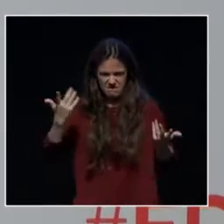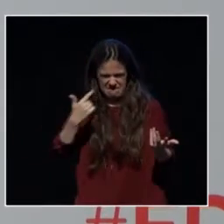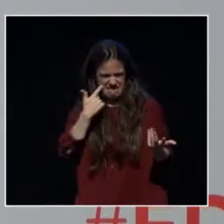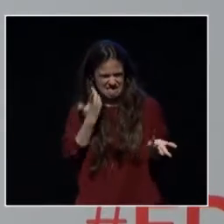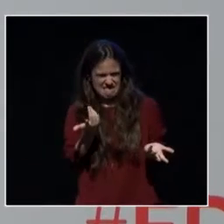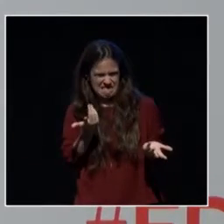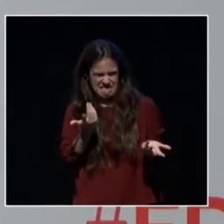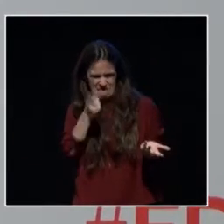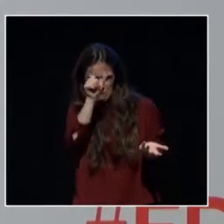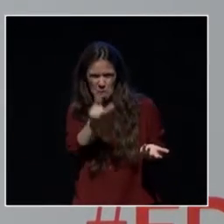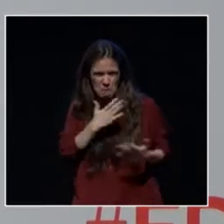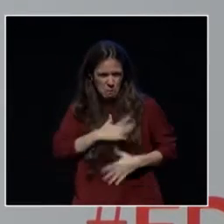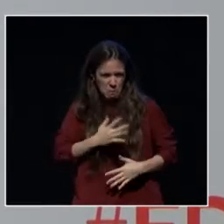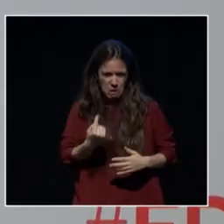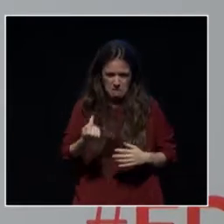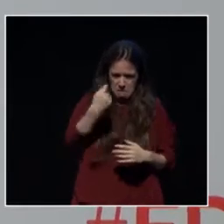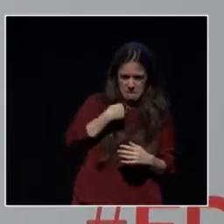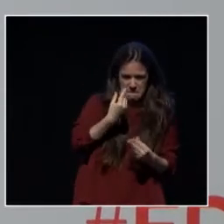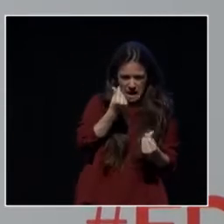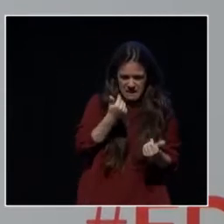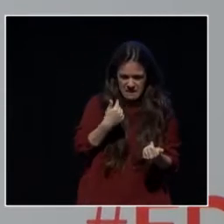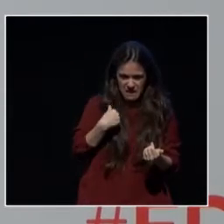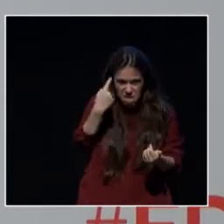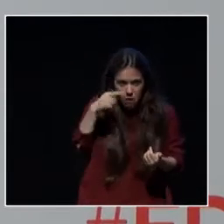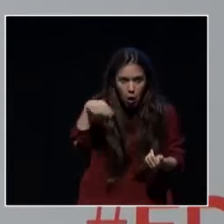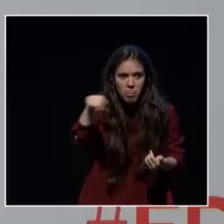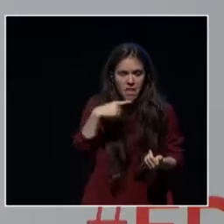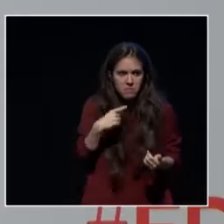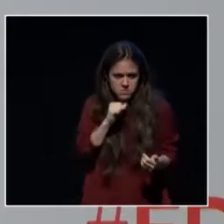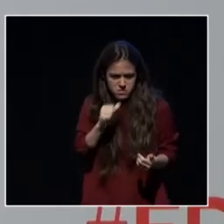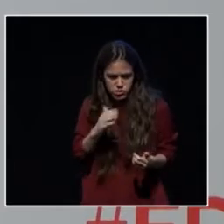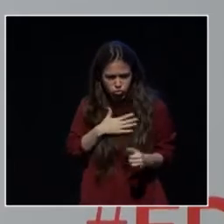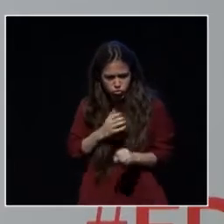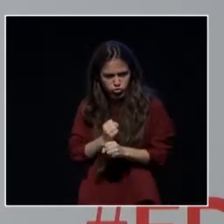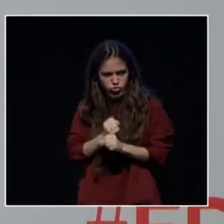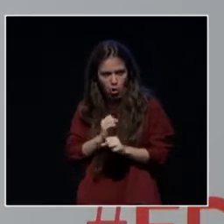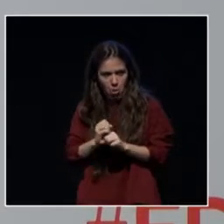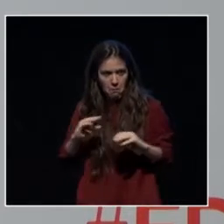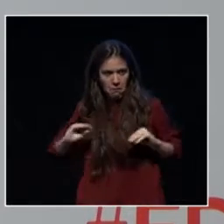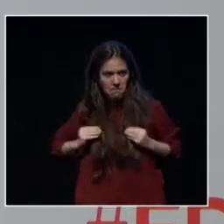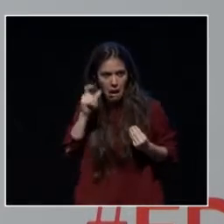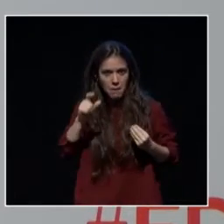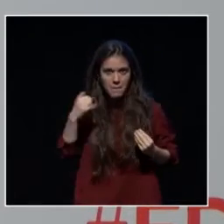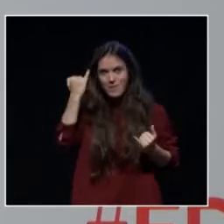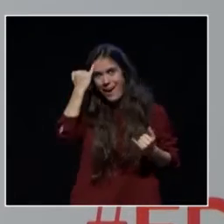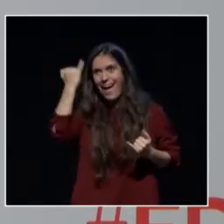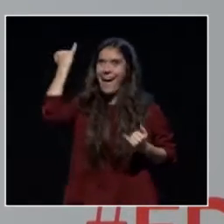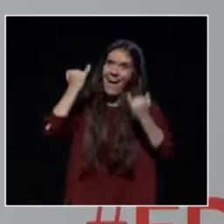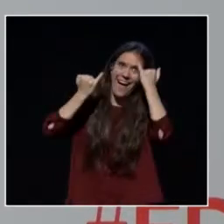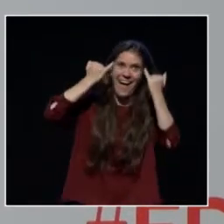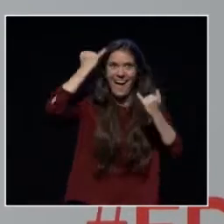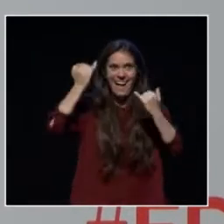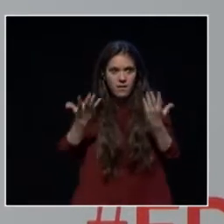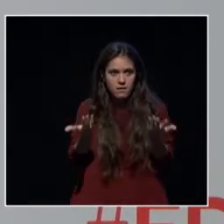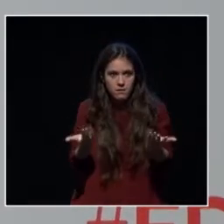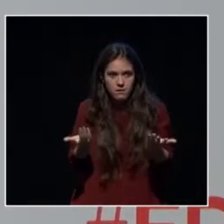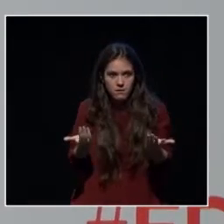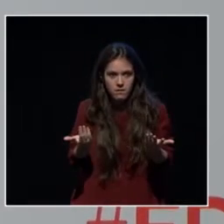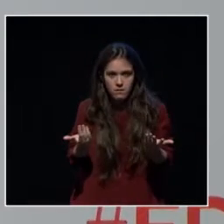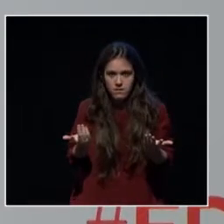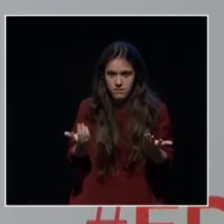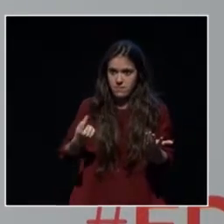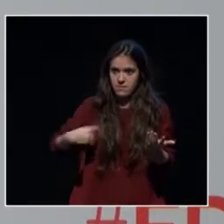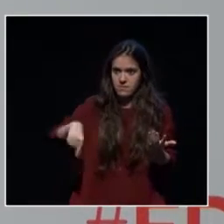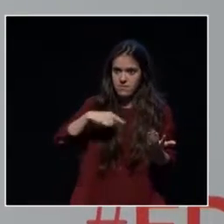kid wants money from us? We don't do any money for them. This is not our job. And what is collateral? That's the first question will be